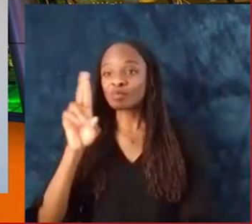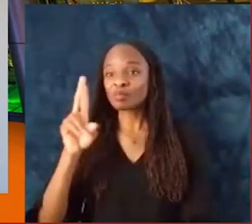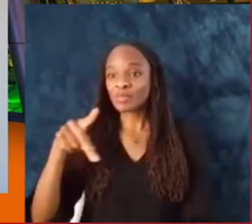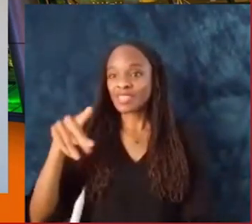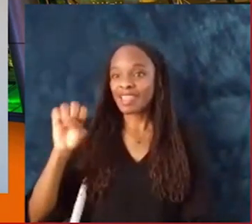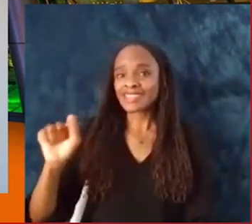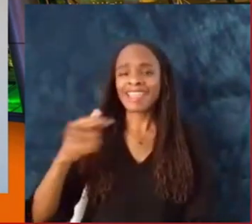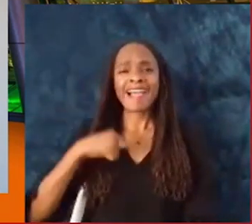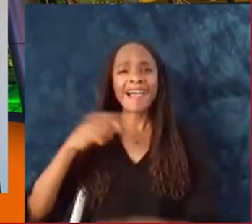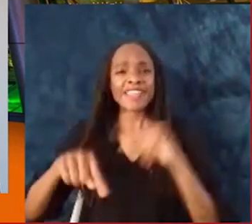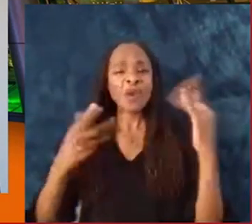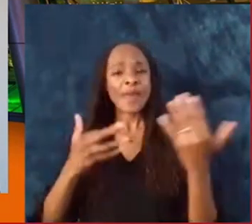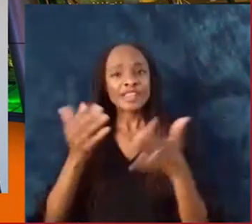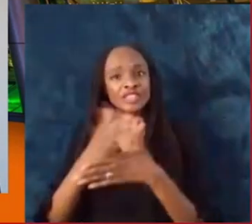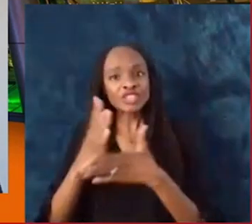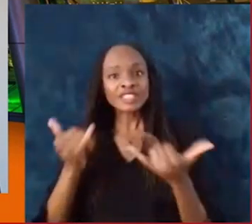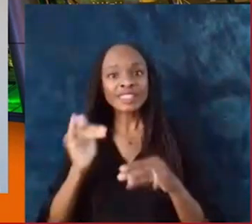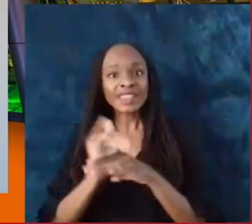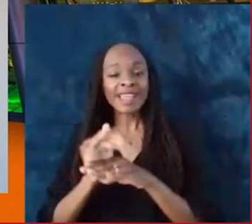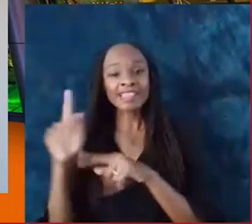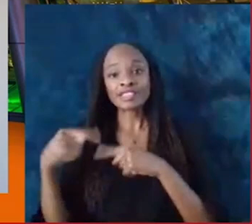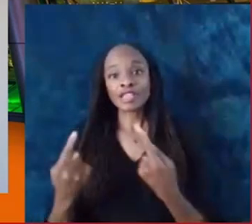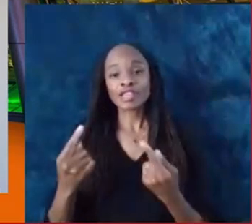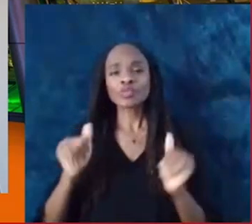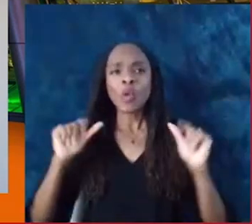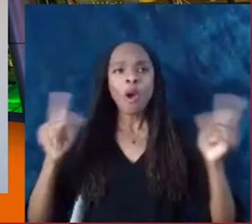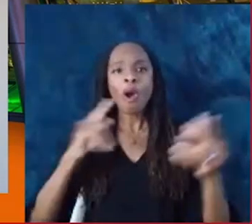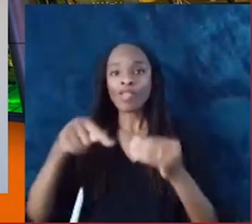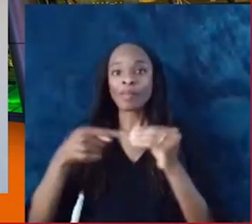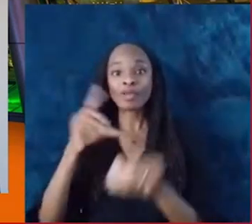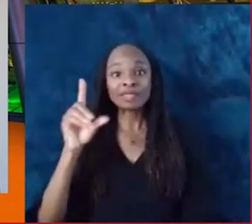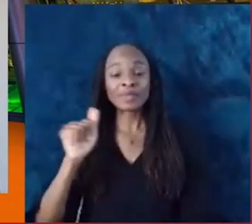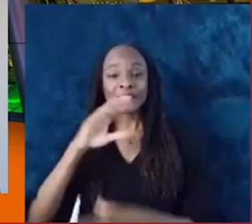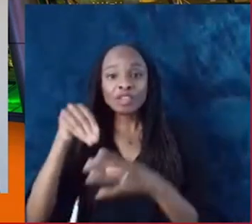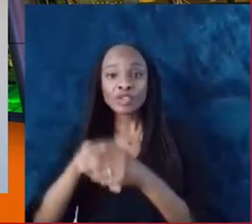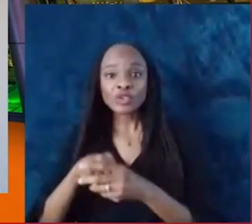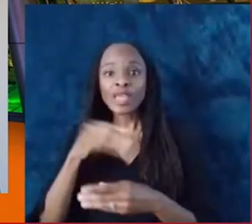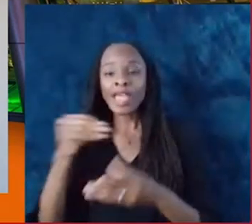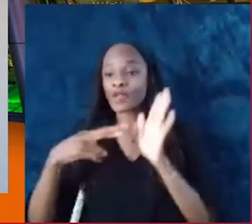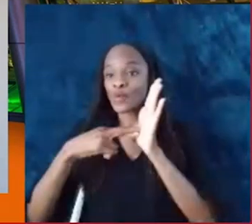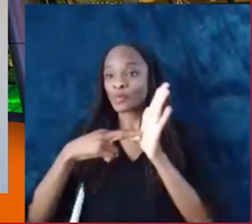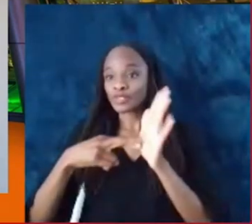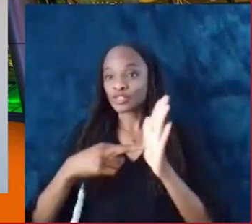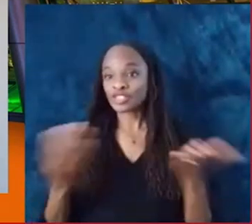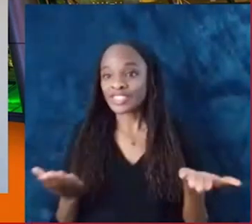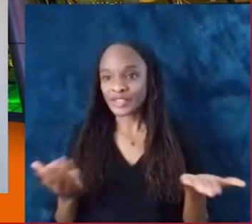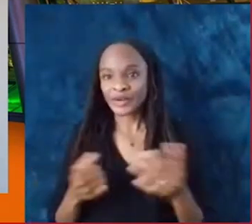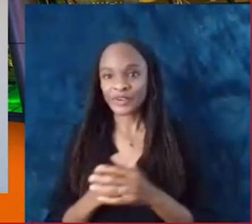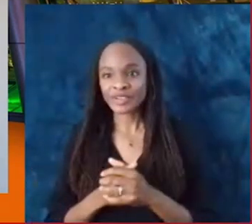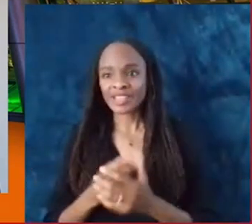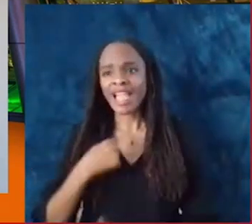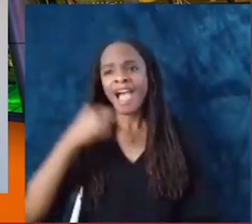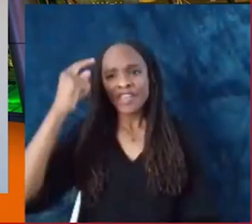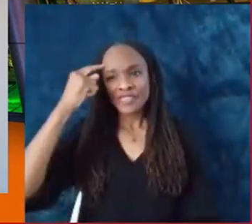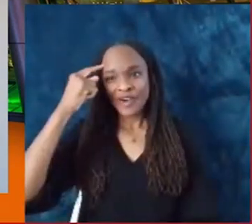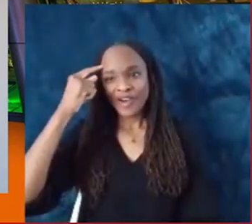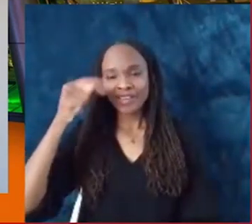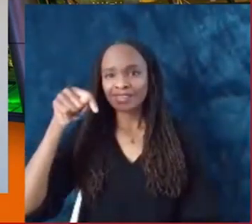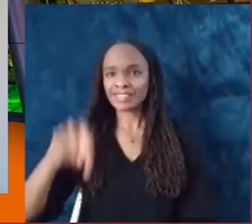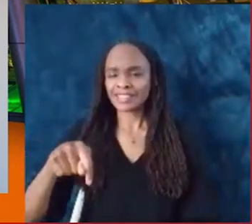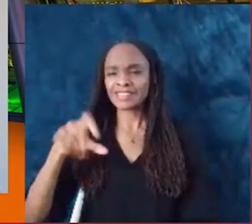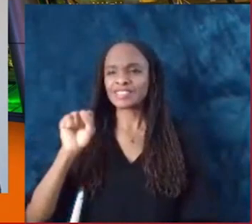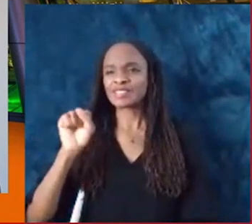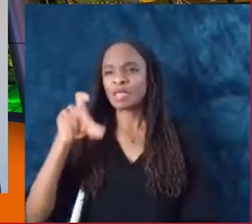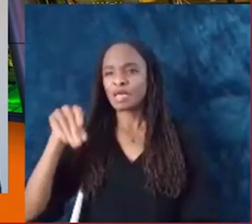tonight. Since we're all about disability inclusion and representation here, I thought this spot would fit right